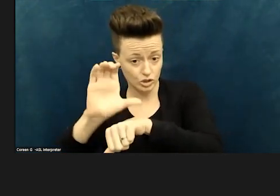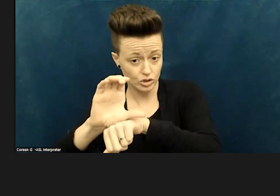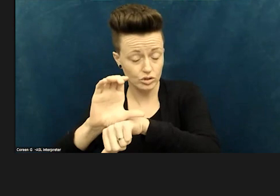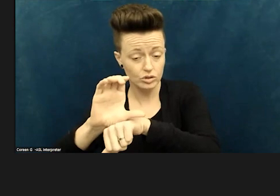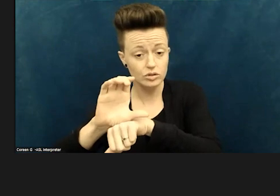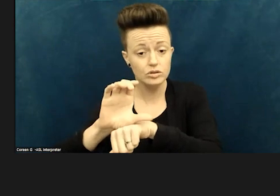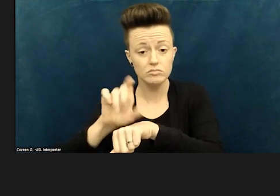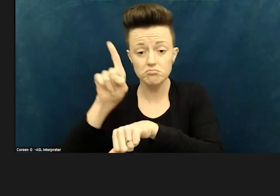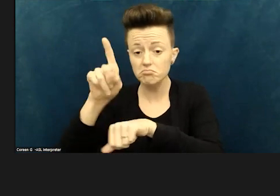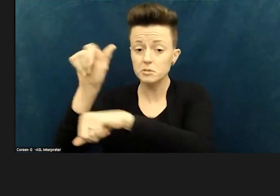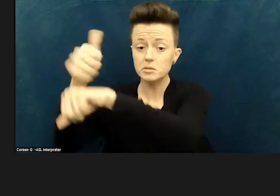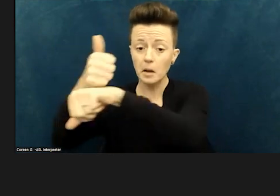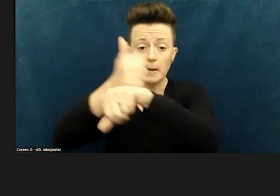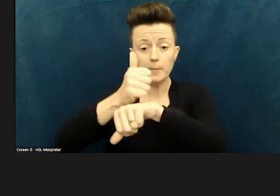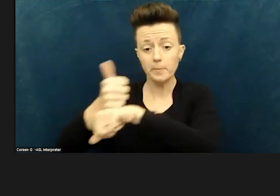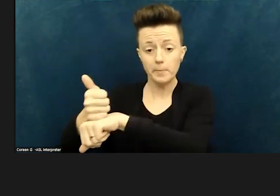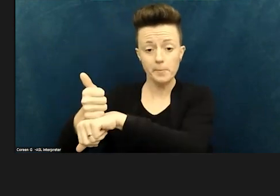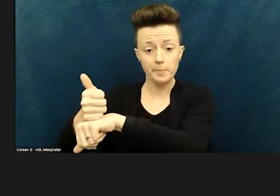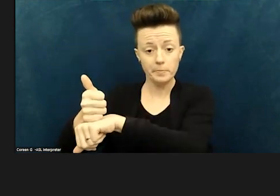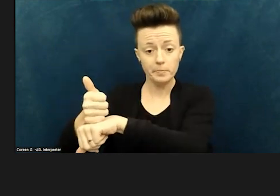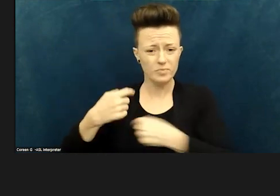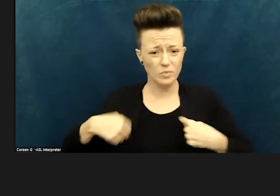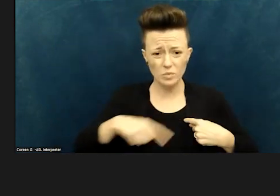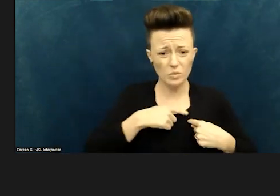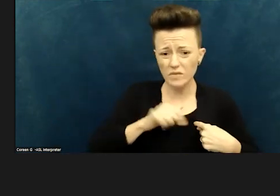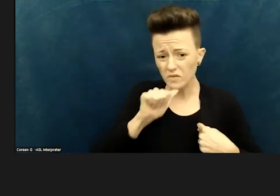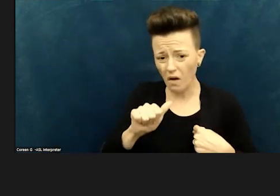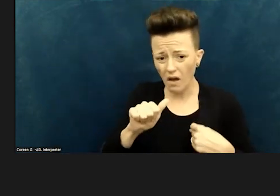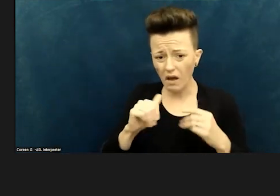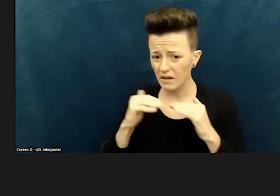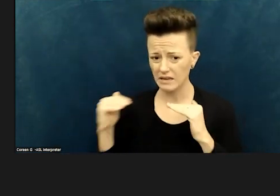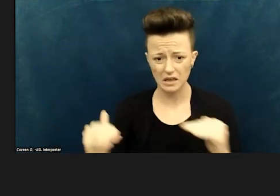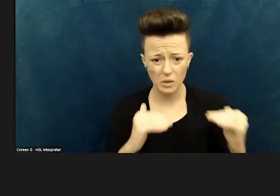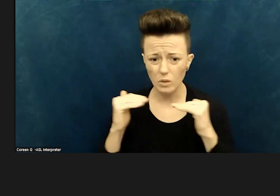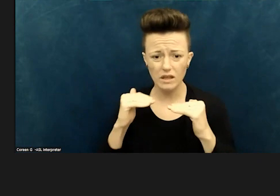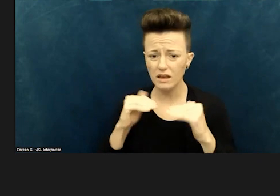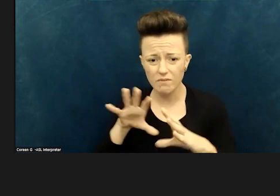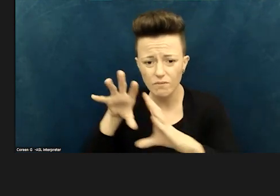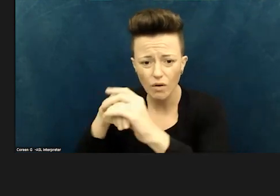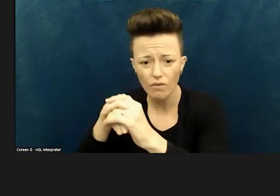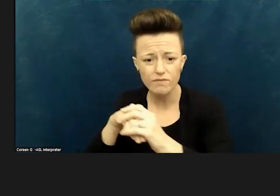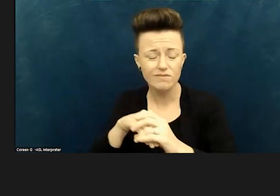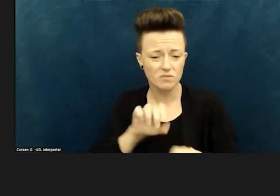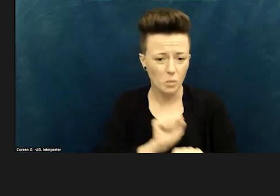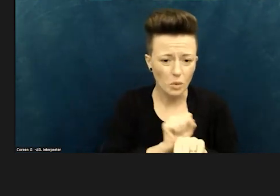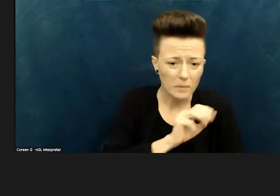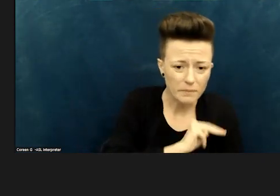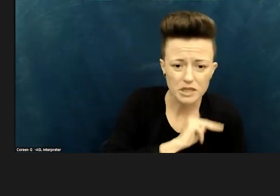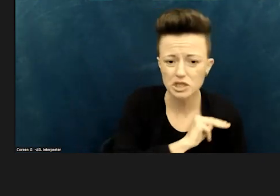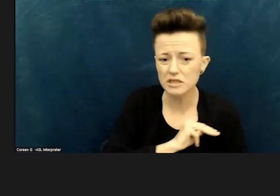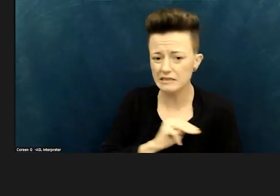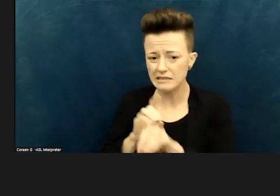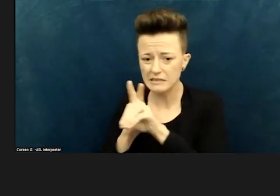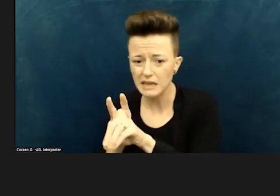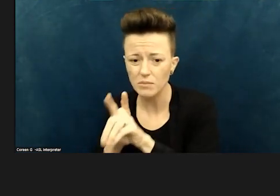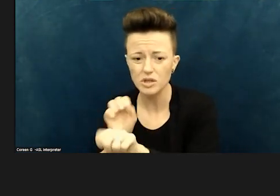the mechanisms, and we're not included equally as part of that as mission work and discipleship, and what mechanisms